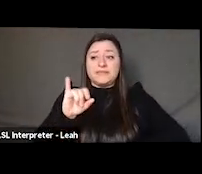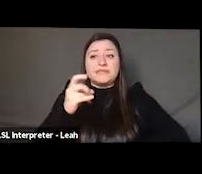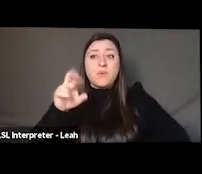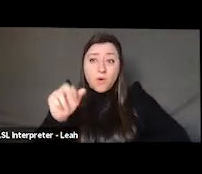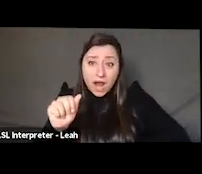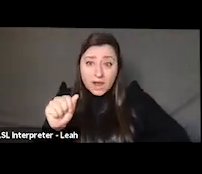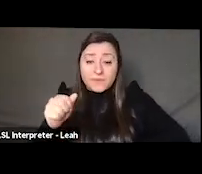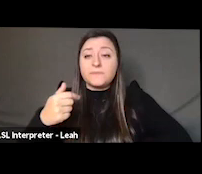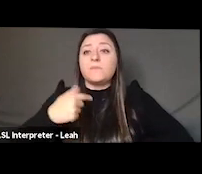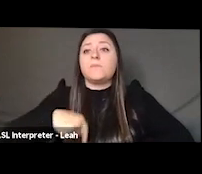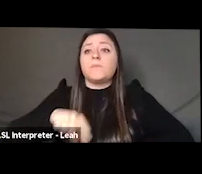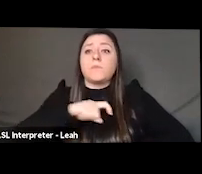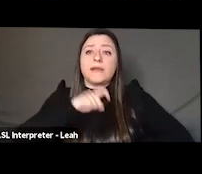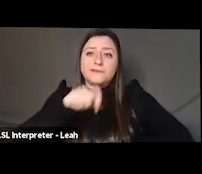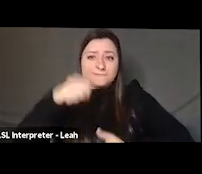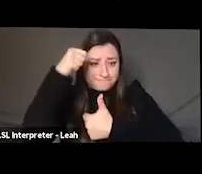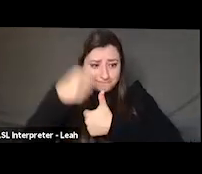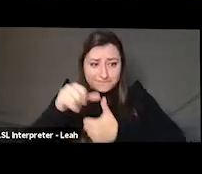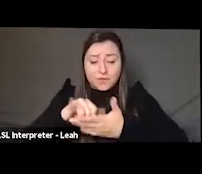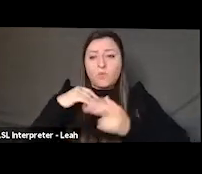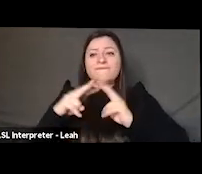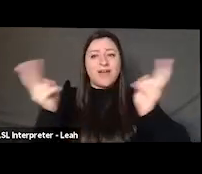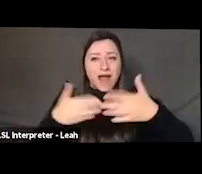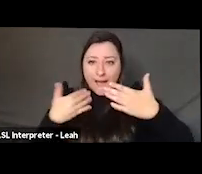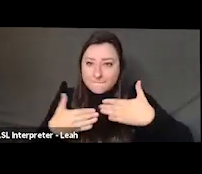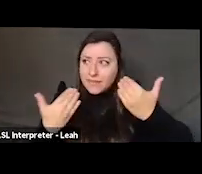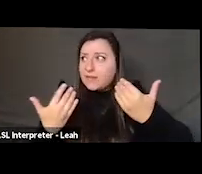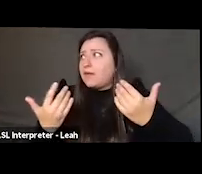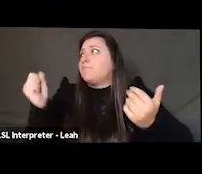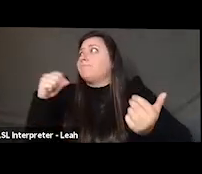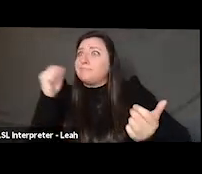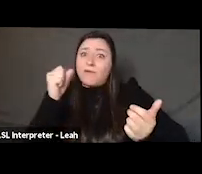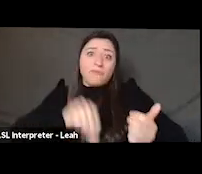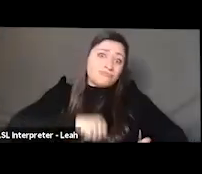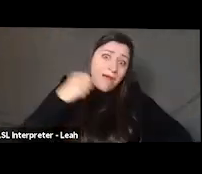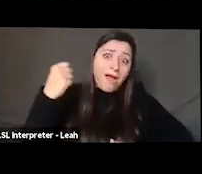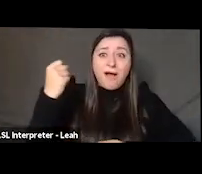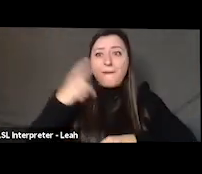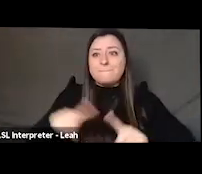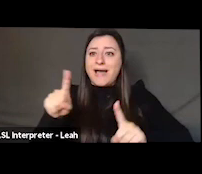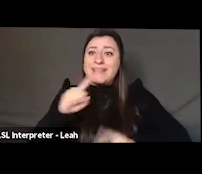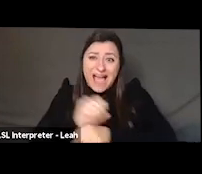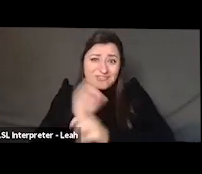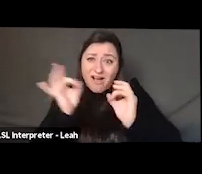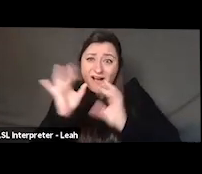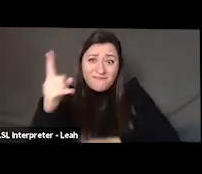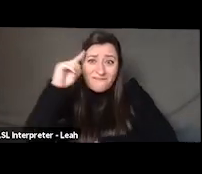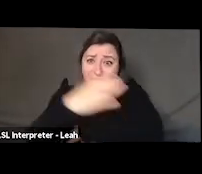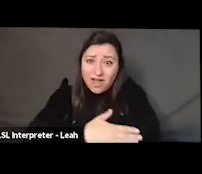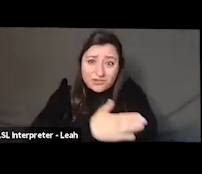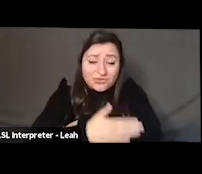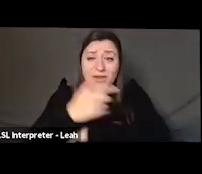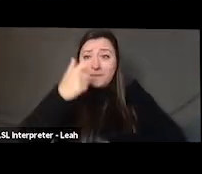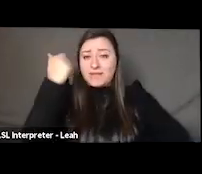keep in mind that we're very happy, we're very proud of our diaspora, but this is actually horrible for a country because